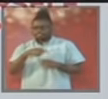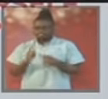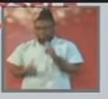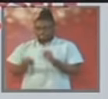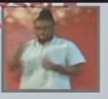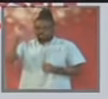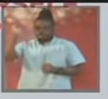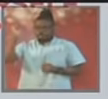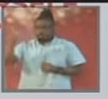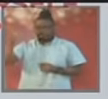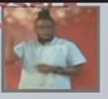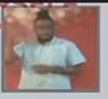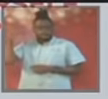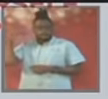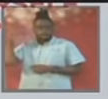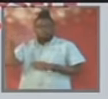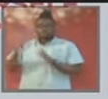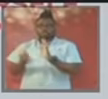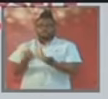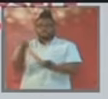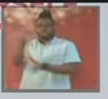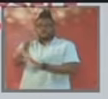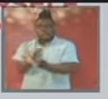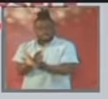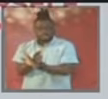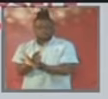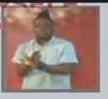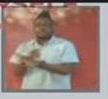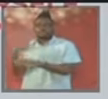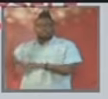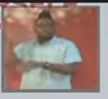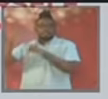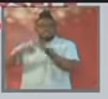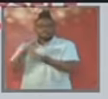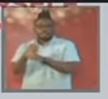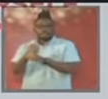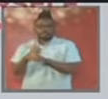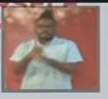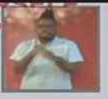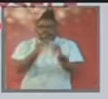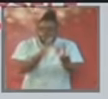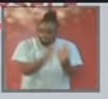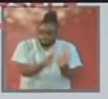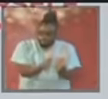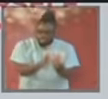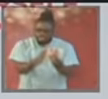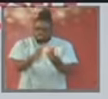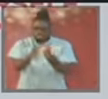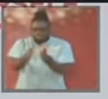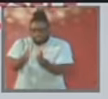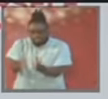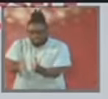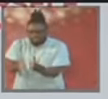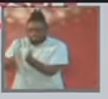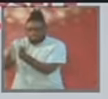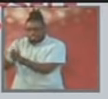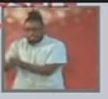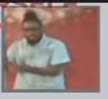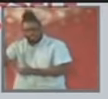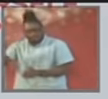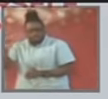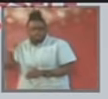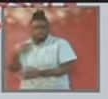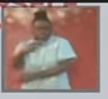of last year, actively preparing for the rollout of COVID-19 vaccines. I would have given just before Christmas